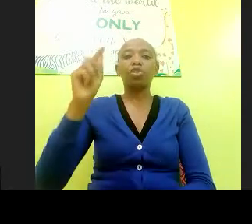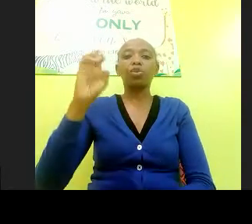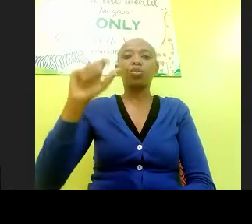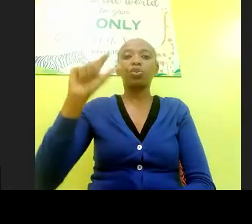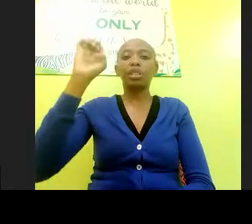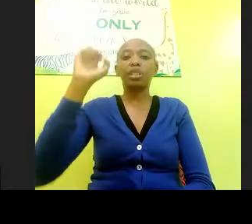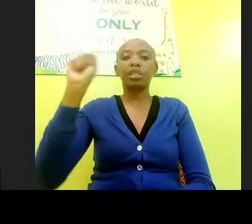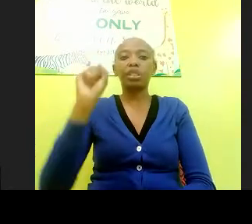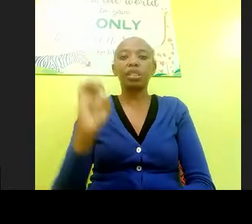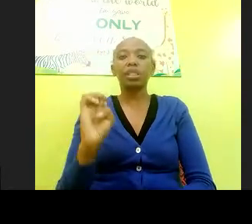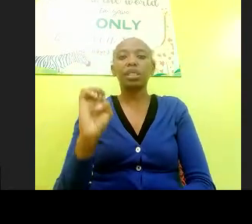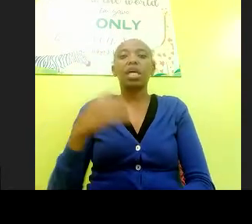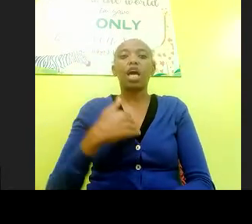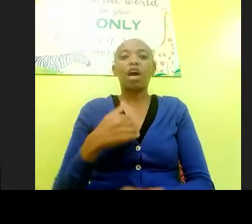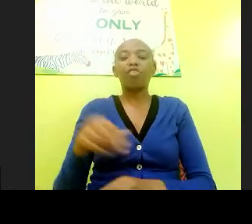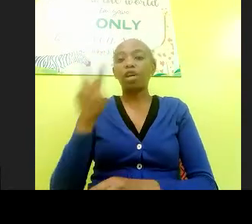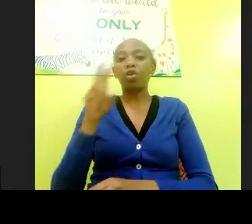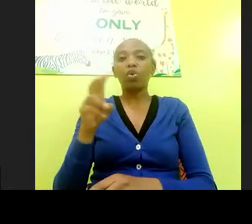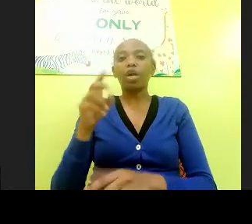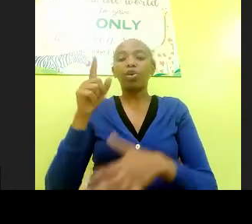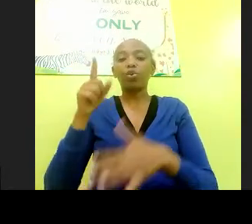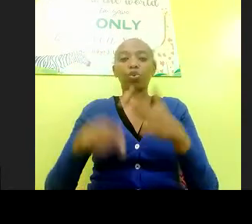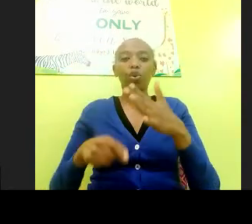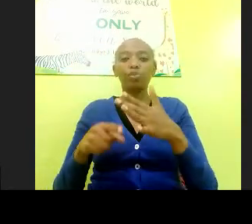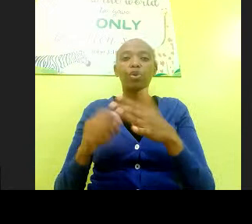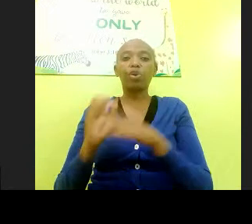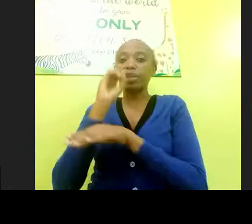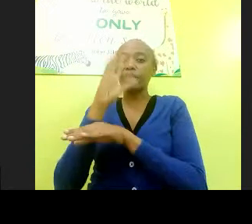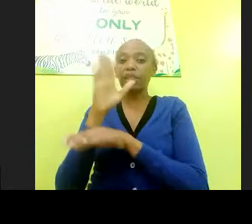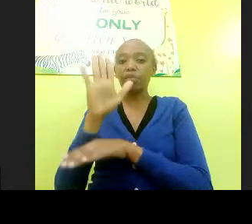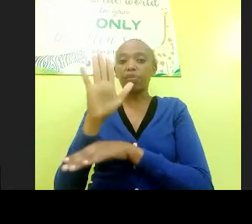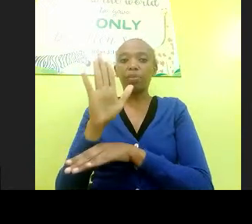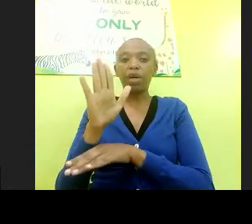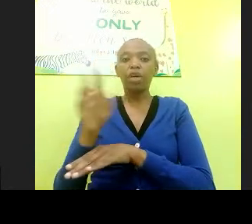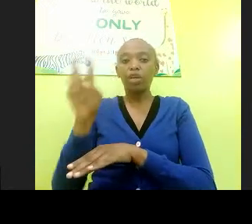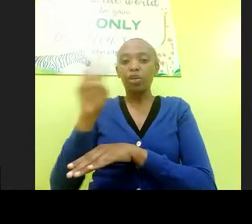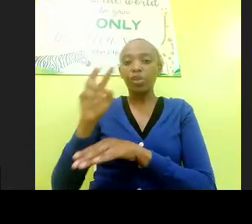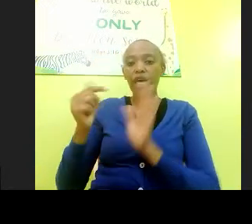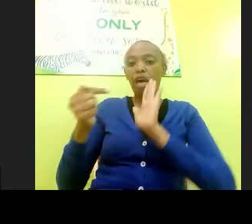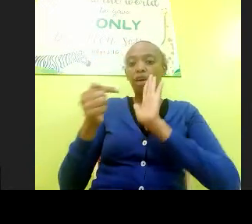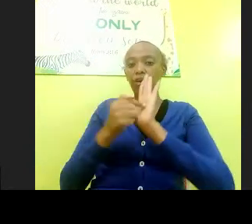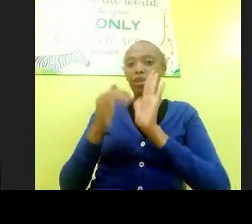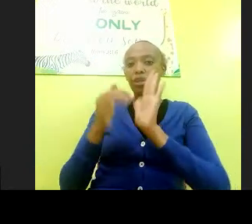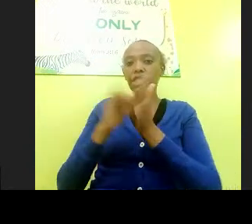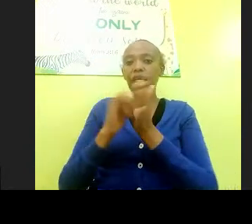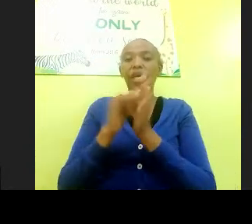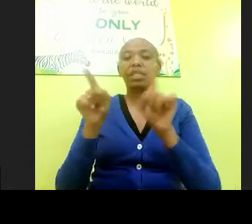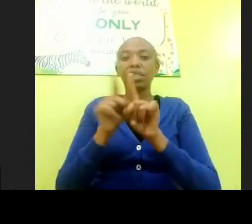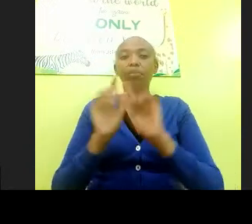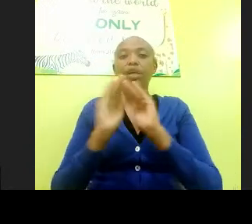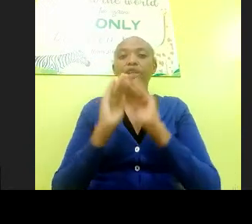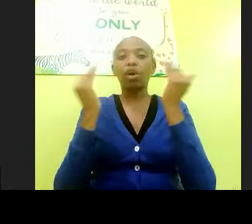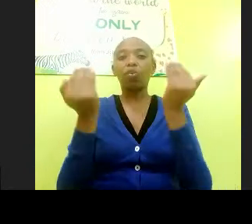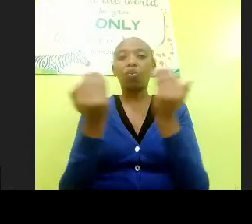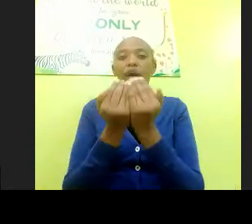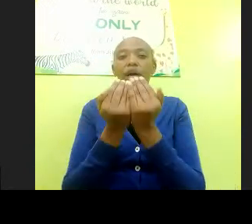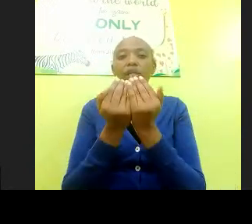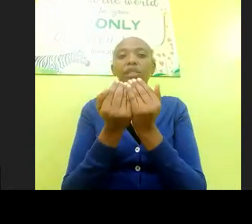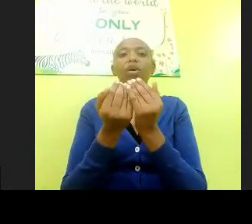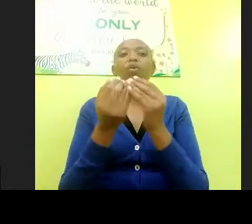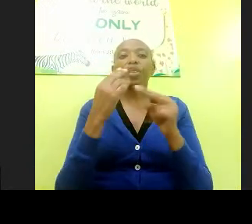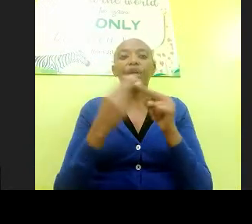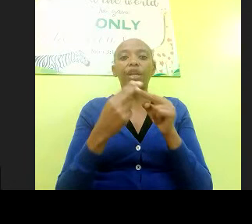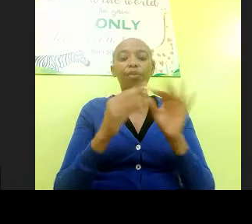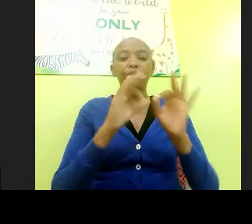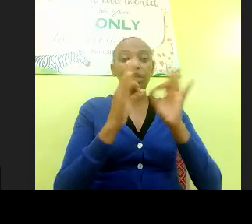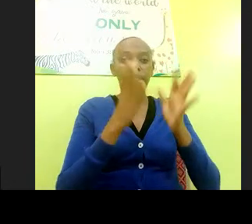Kindly have a look at the bottom of your screen. You'll see a round shape which resembles a globe written interpretation. Go ahead and